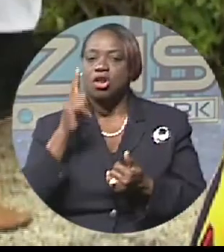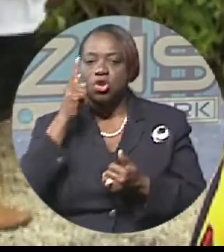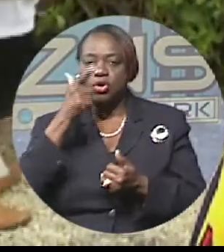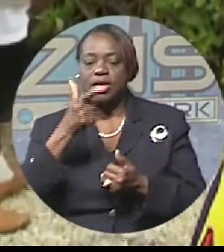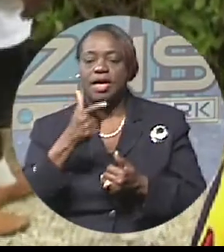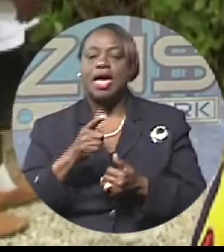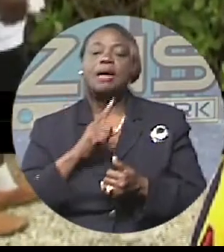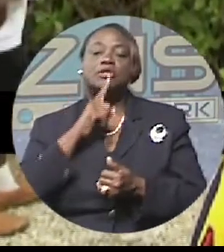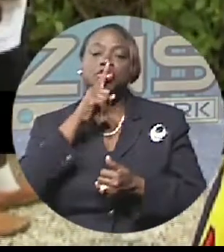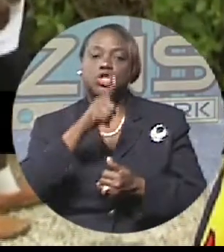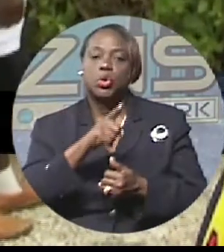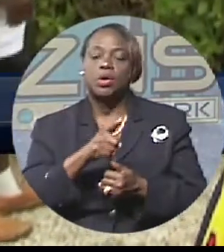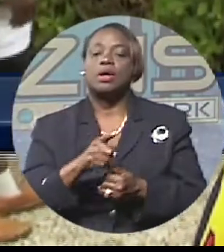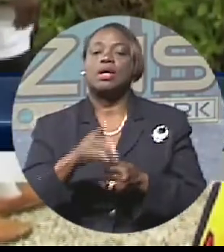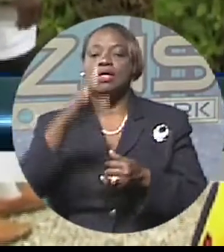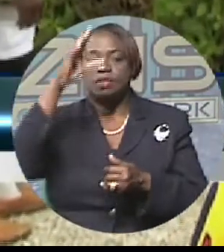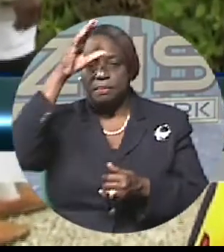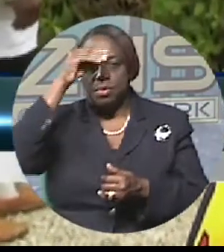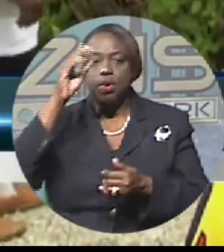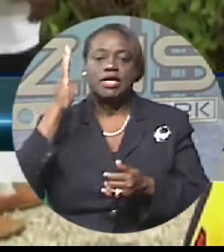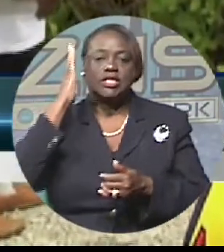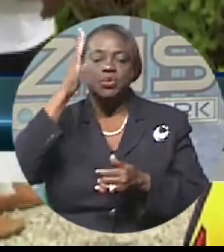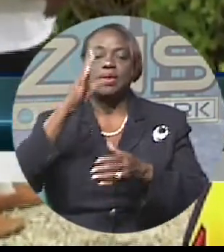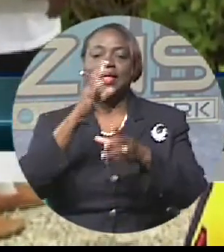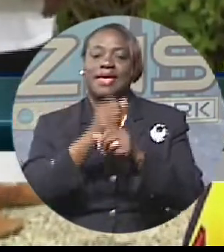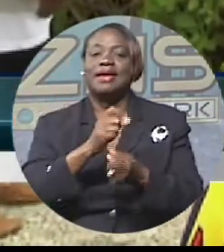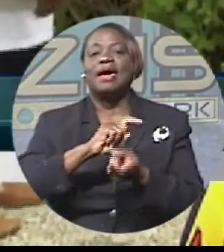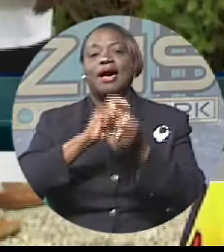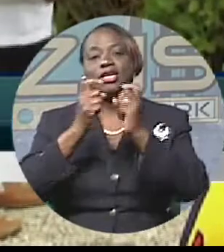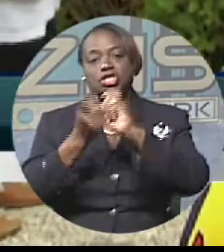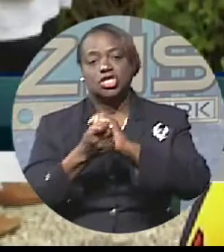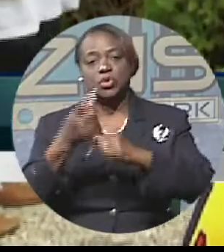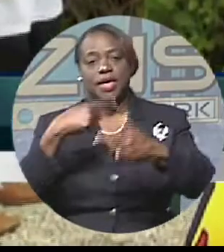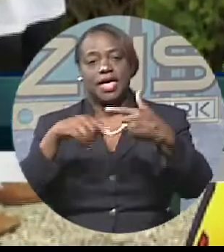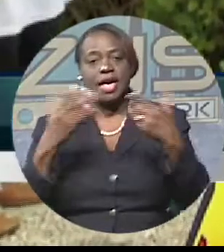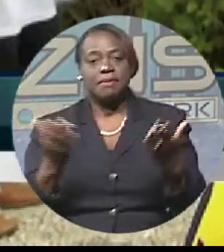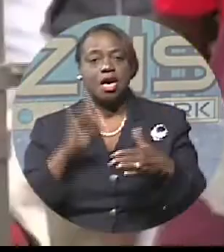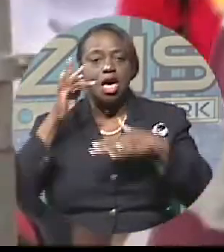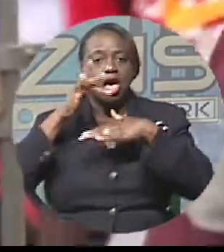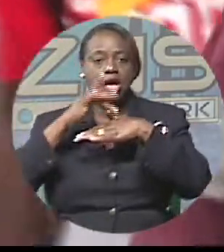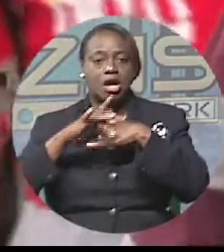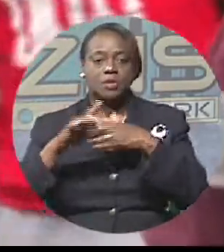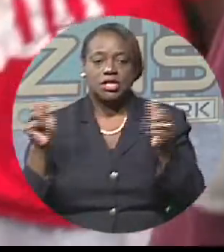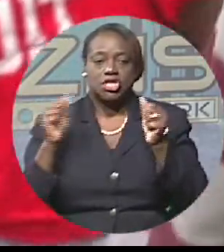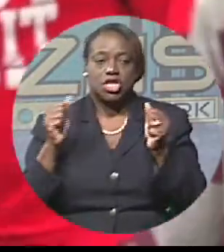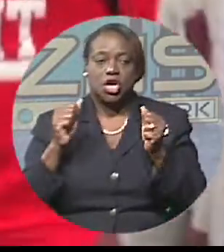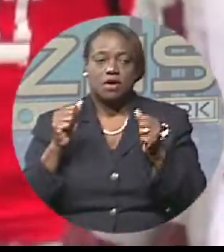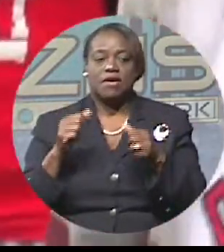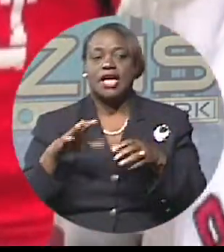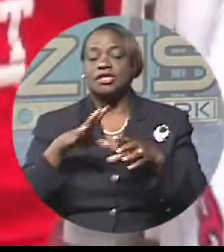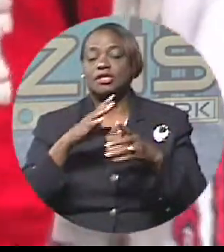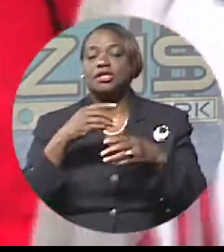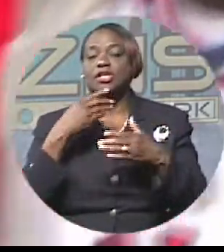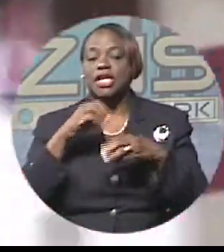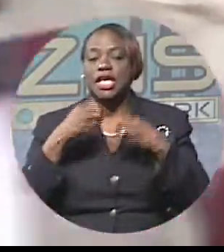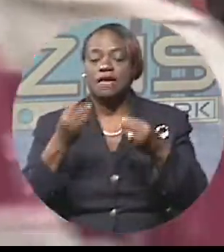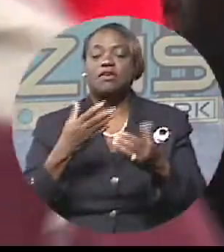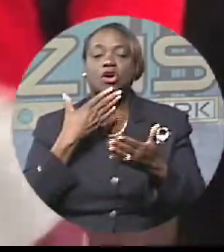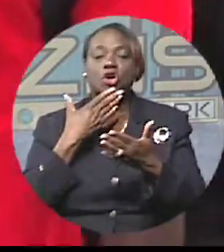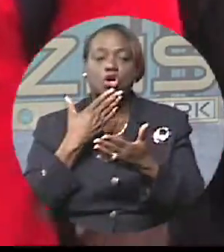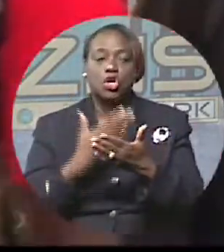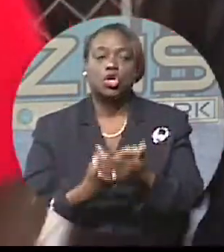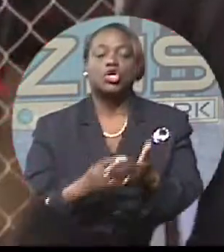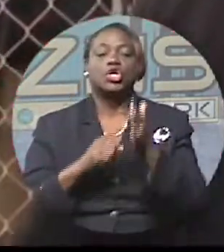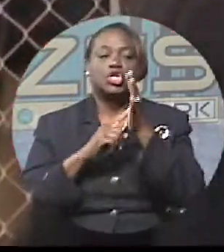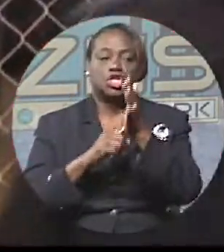apply themselves, you know, getting adjusted. They came in a little early, so we could, shake off the rust, and hopefully we could do a good showing this year. How hard your